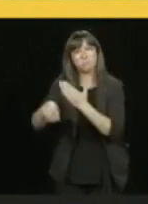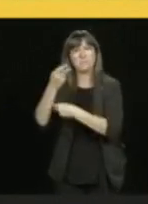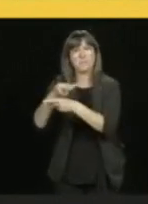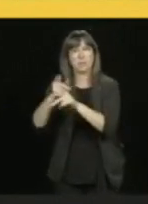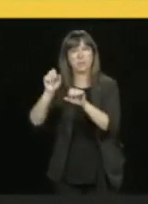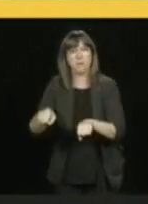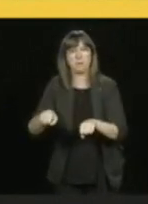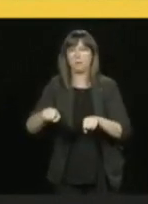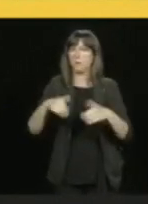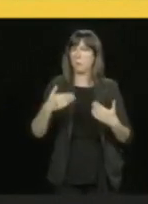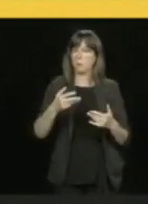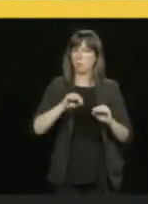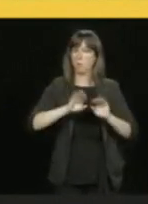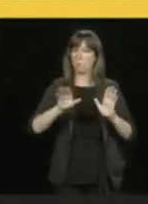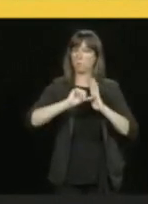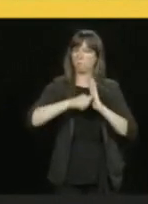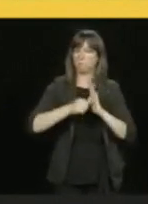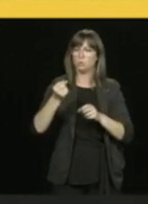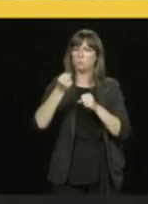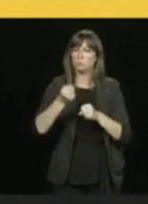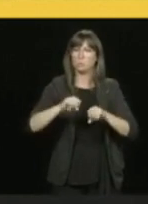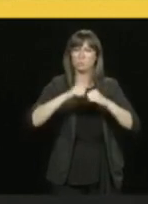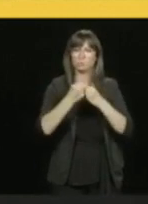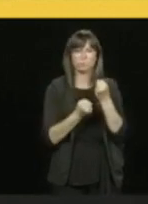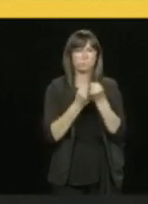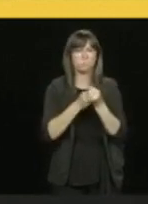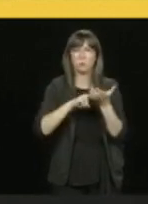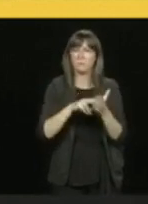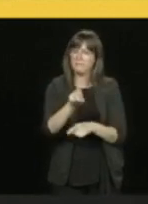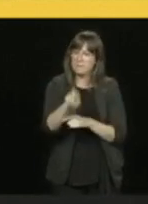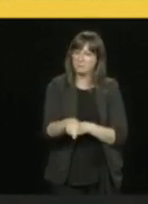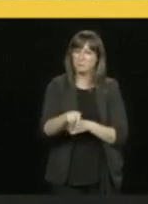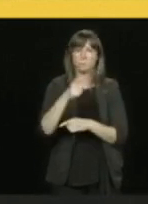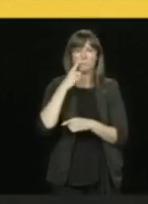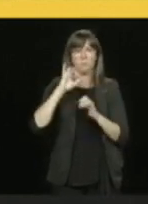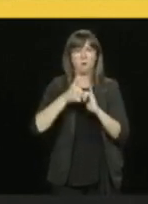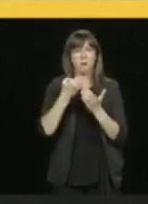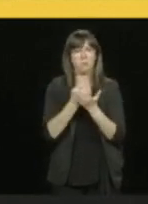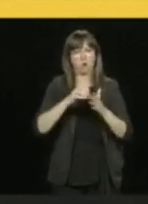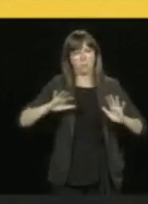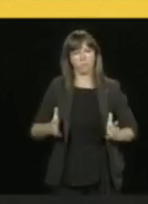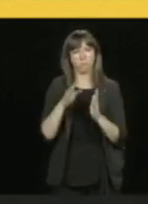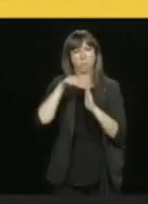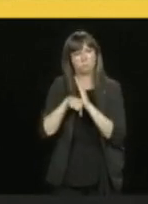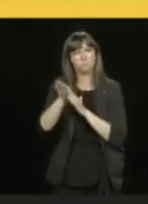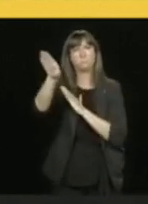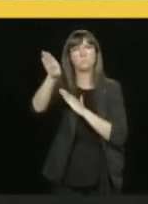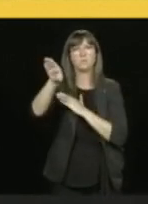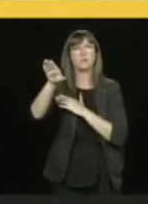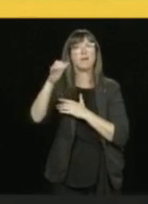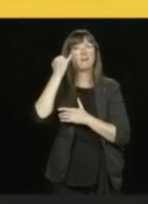all that building strong social supports is essential to growing the economy. By accelerating progress on